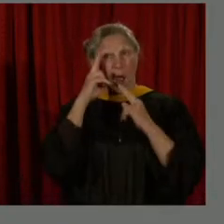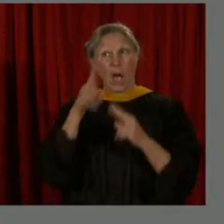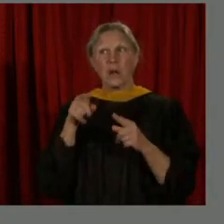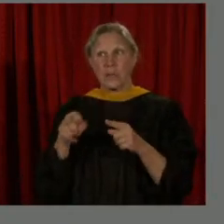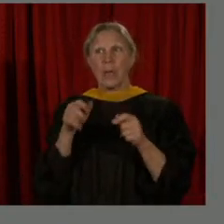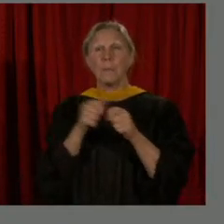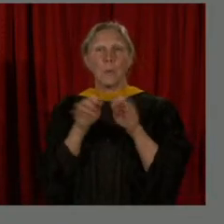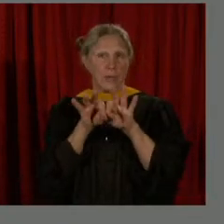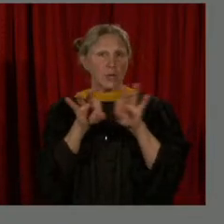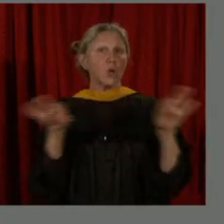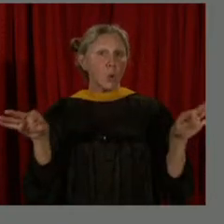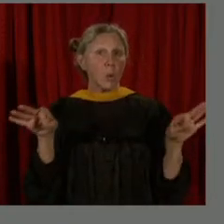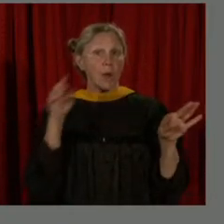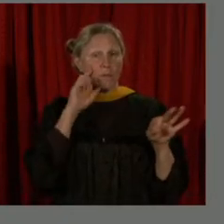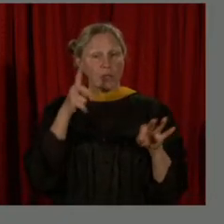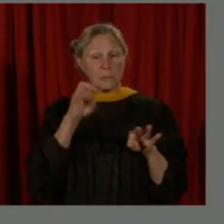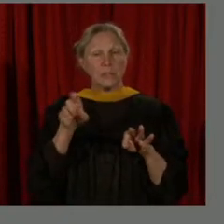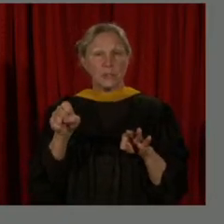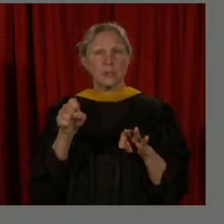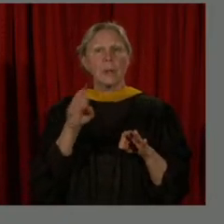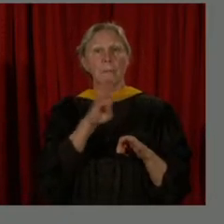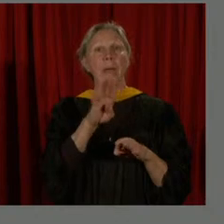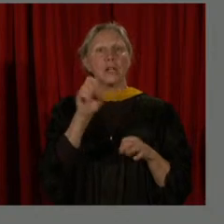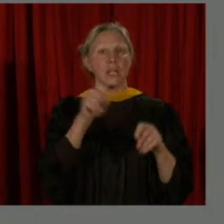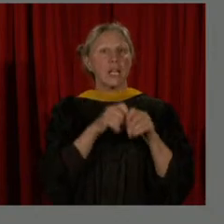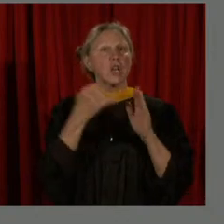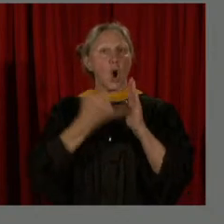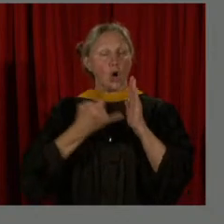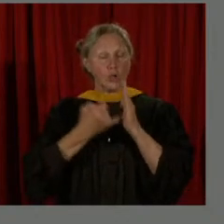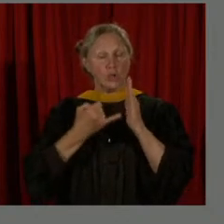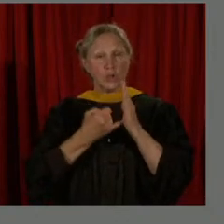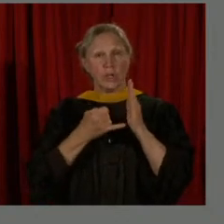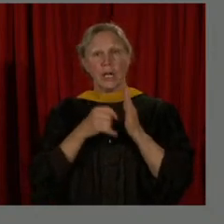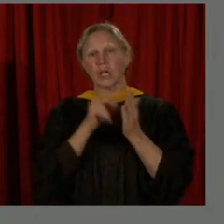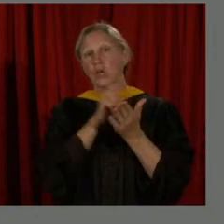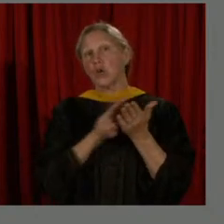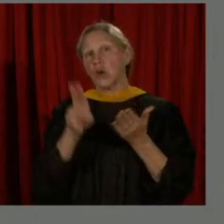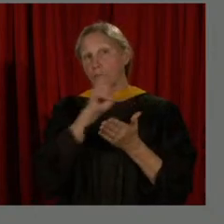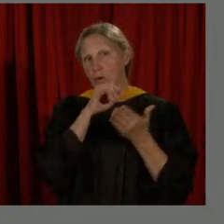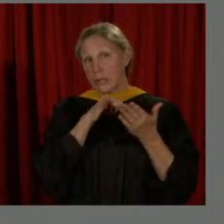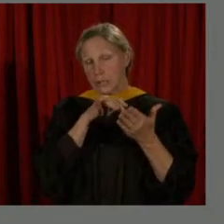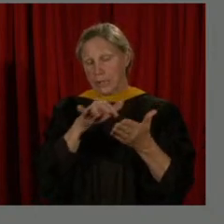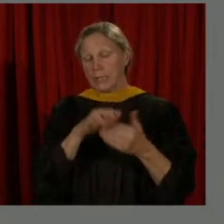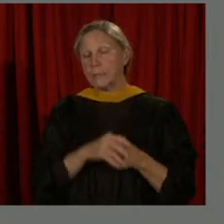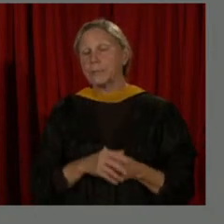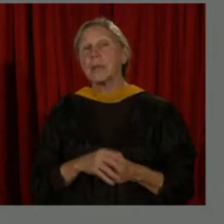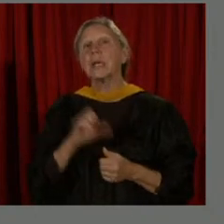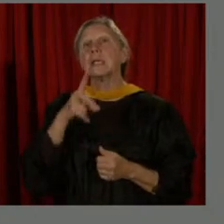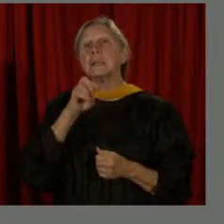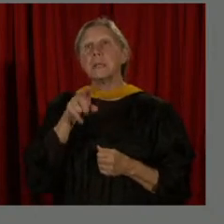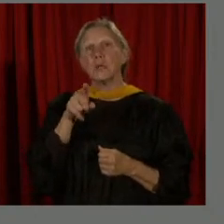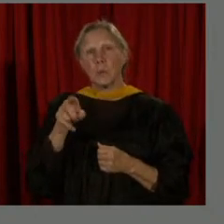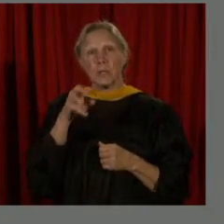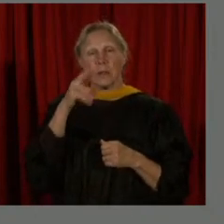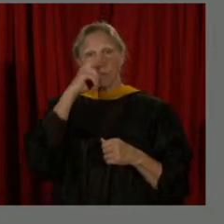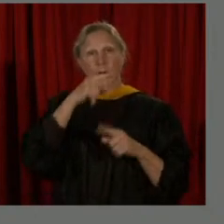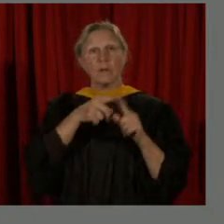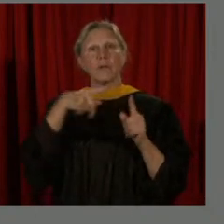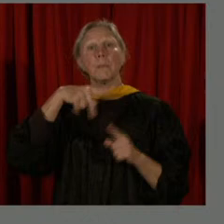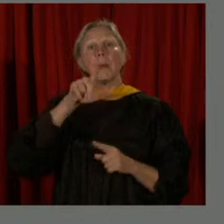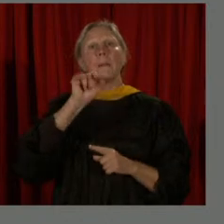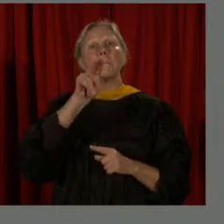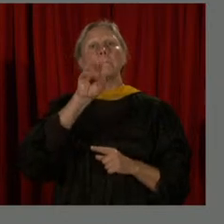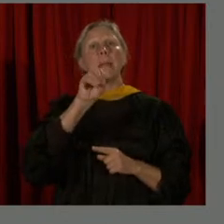with a diploma for Spencer's Bachelor of Science in Arts and University Studies. Spencer was a freshman from Plano,